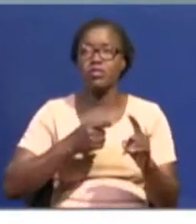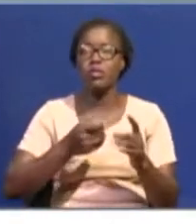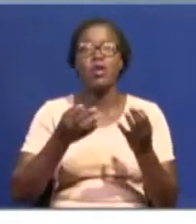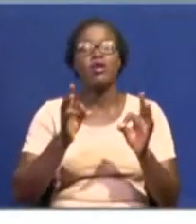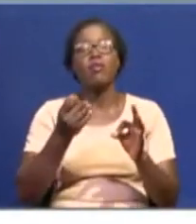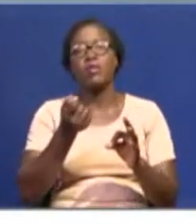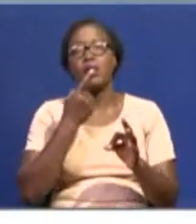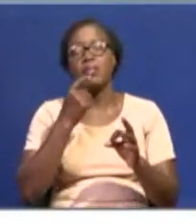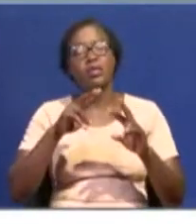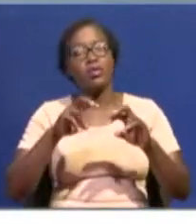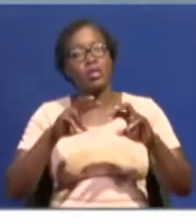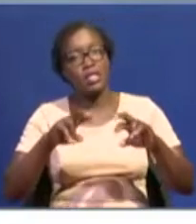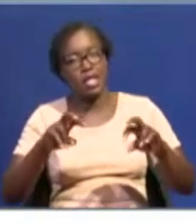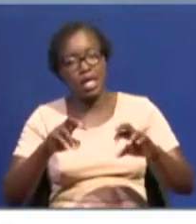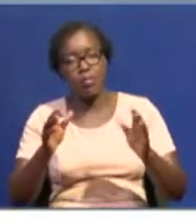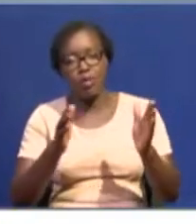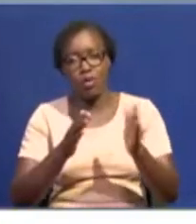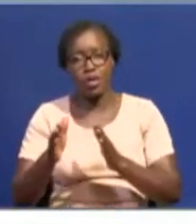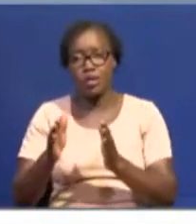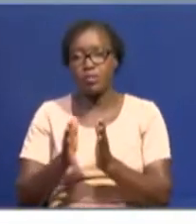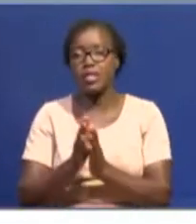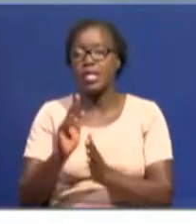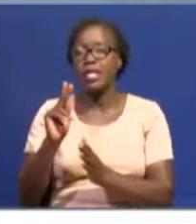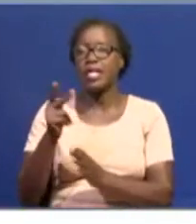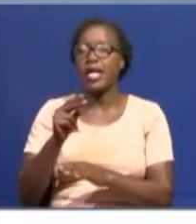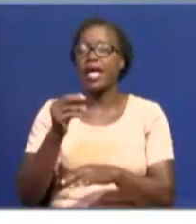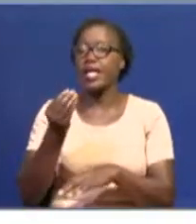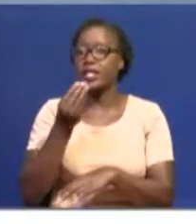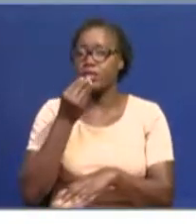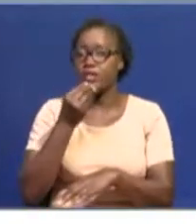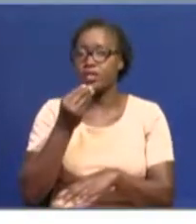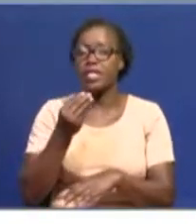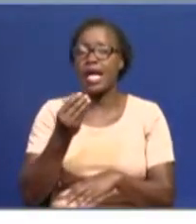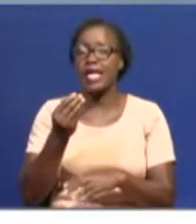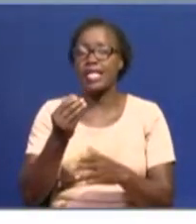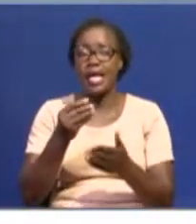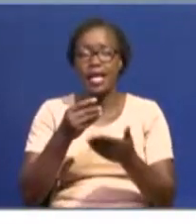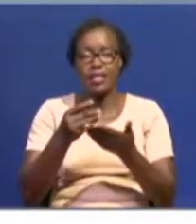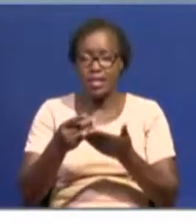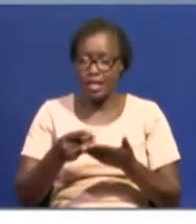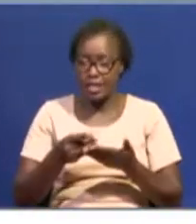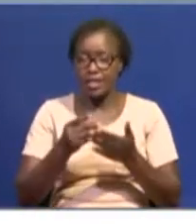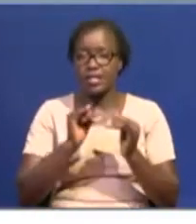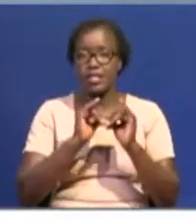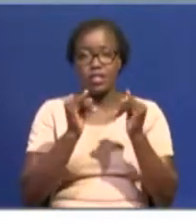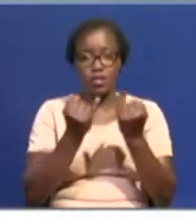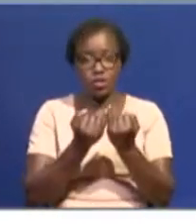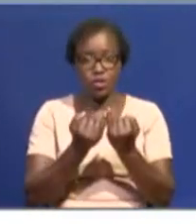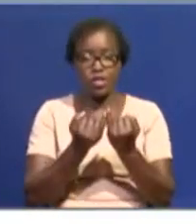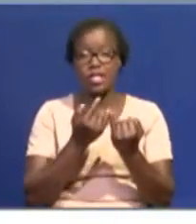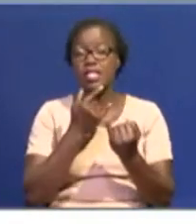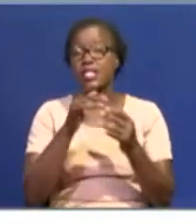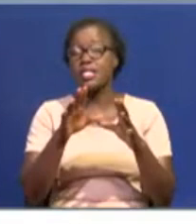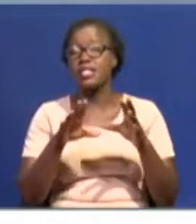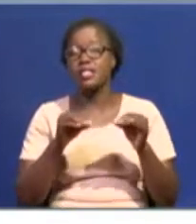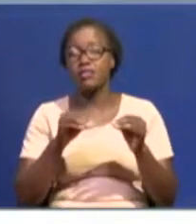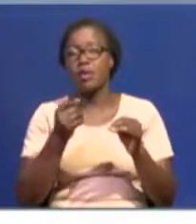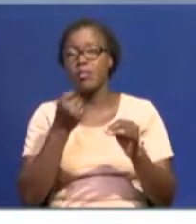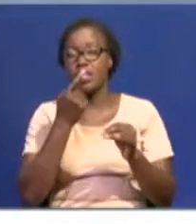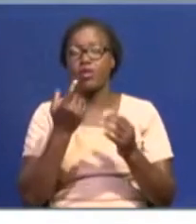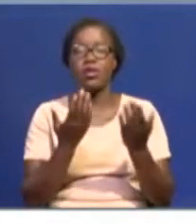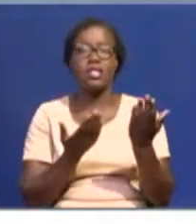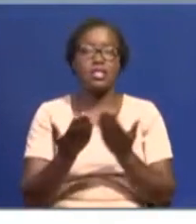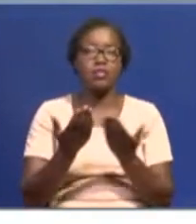free medical checkup organized by the Kenya Nutritionists and Dieticians Institute. The residents received medical services